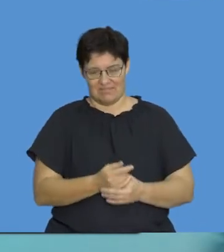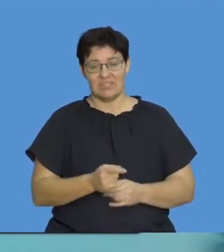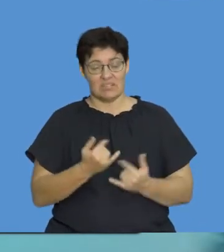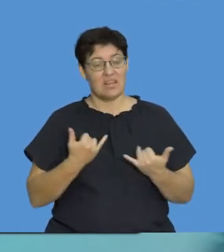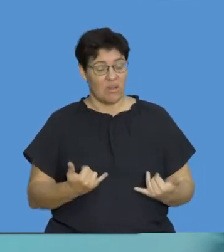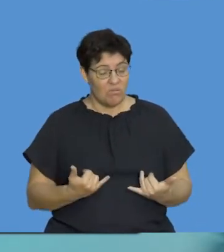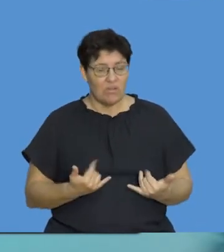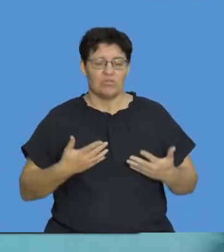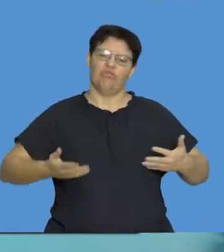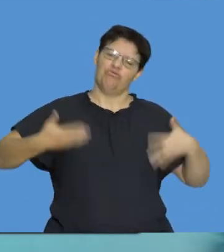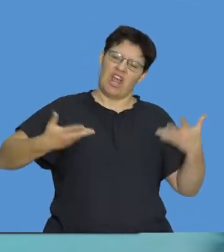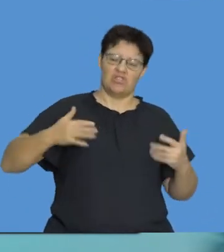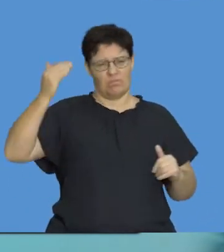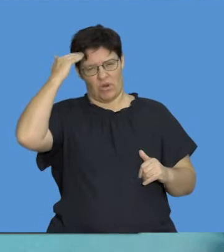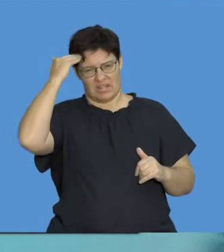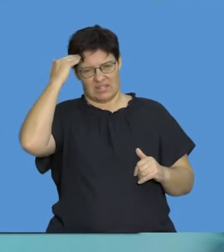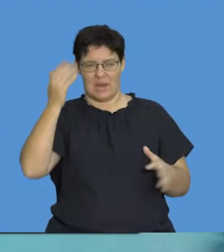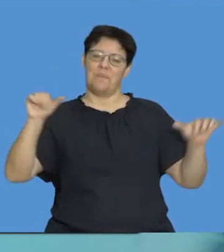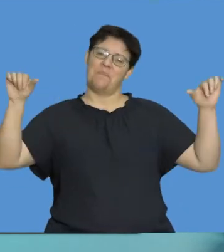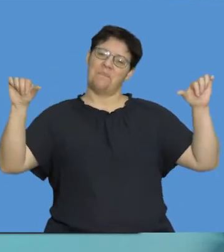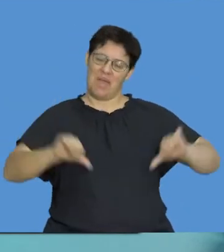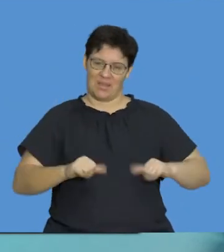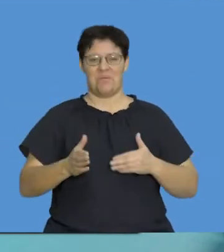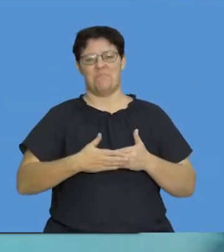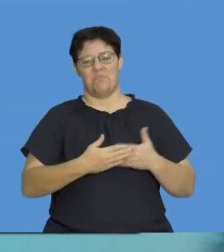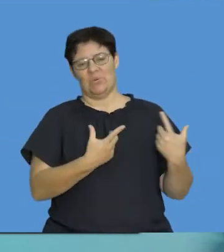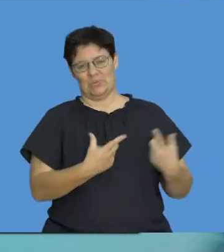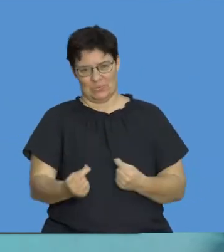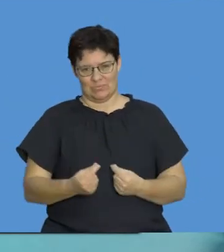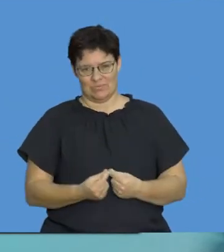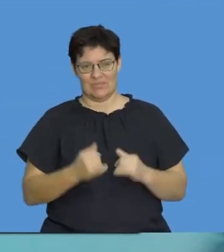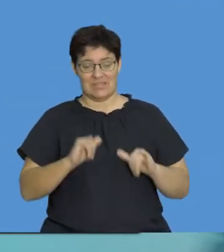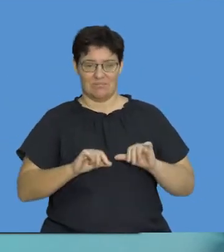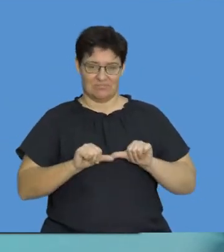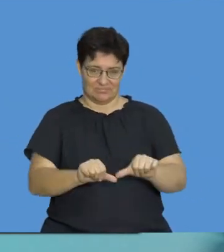break just to freshen up our brains and come back to do some more work. Stay tuned.